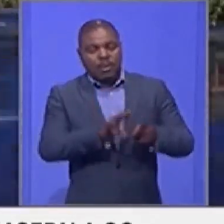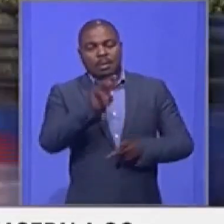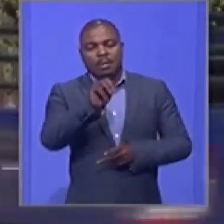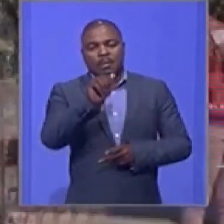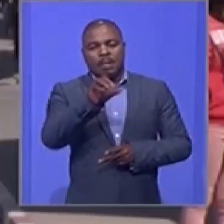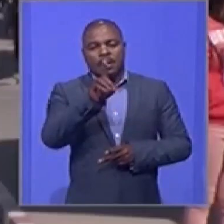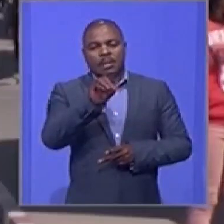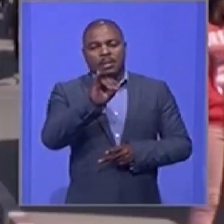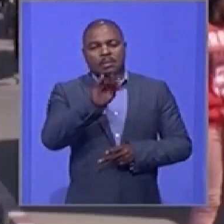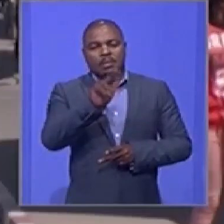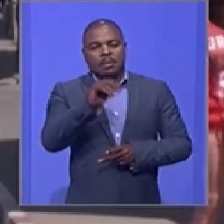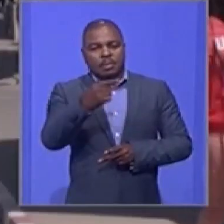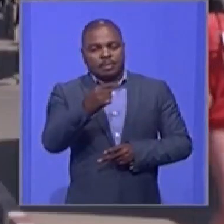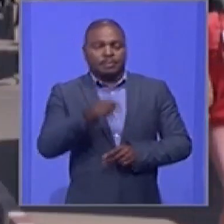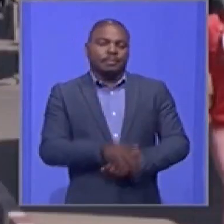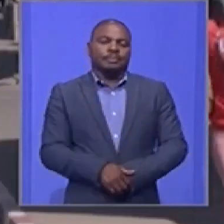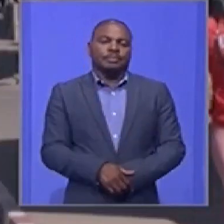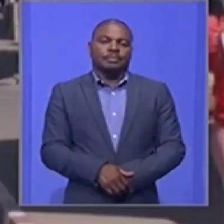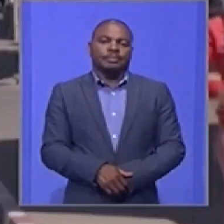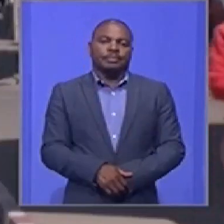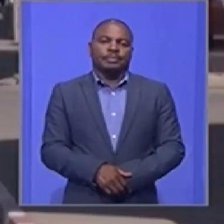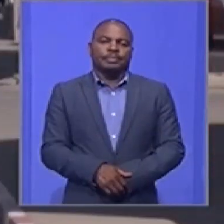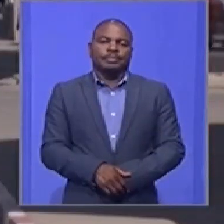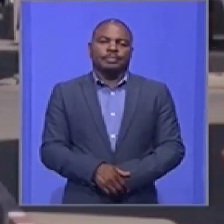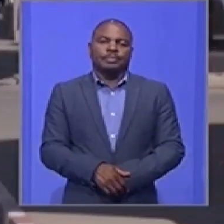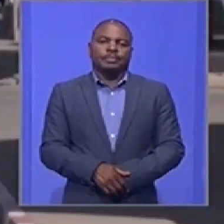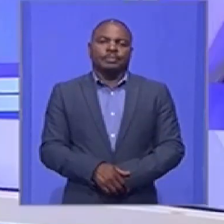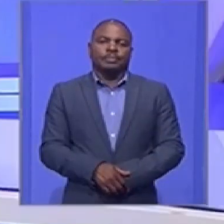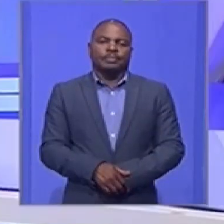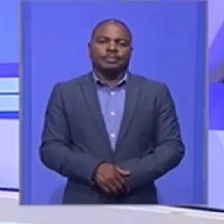Maine, SABC News, Lichtenburg.